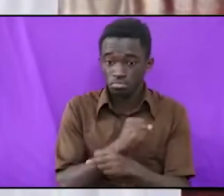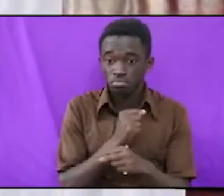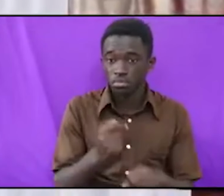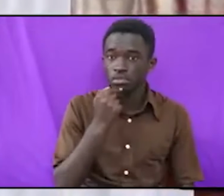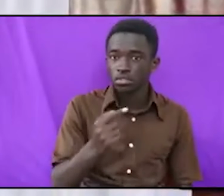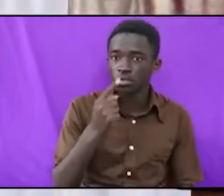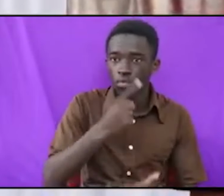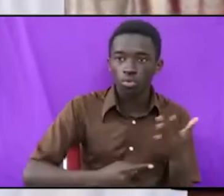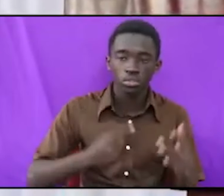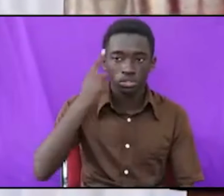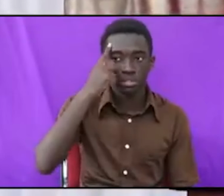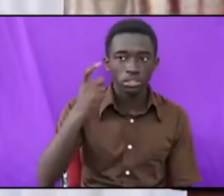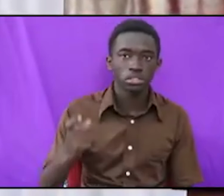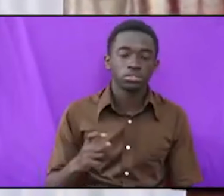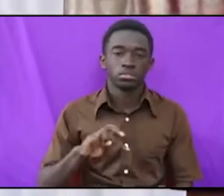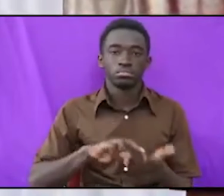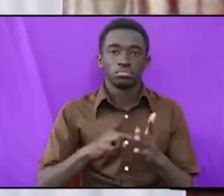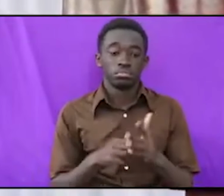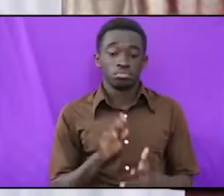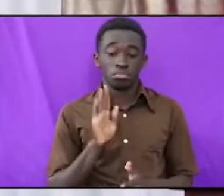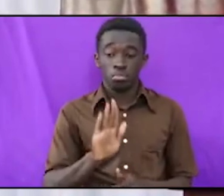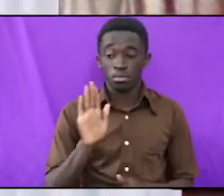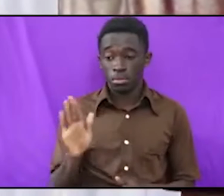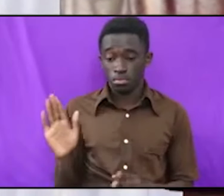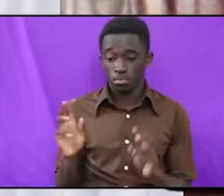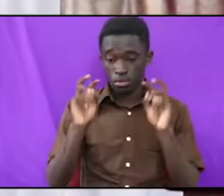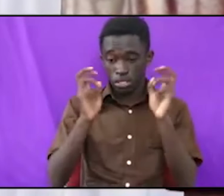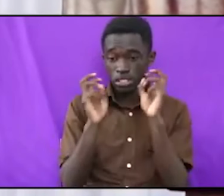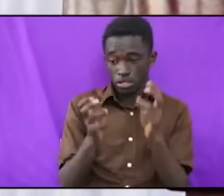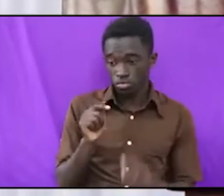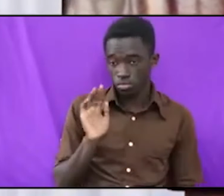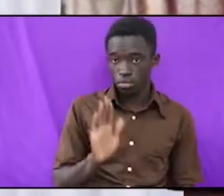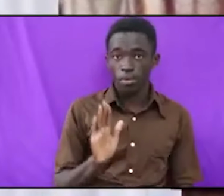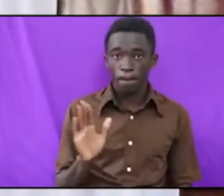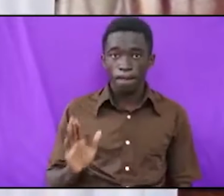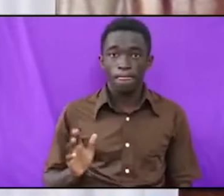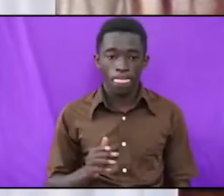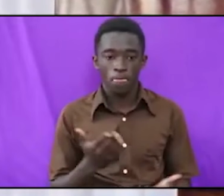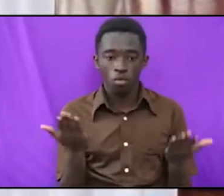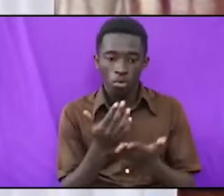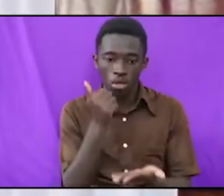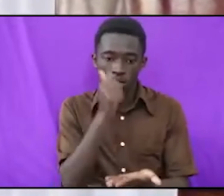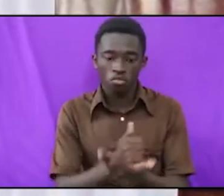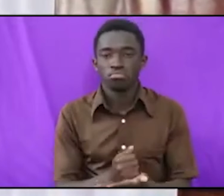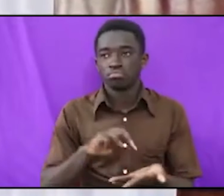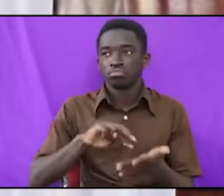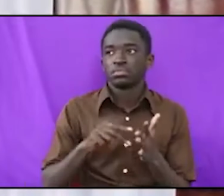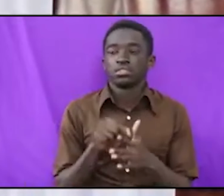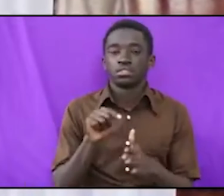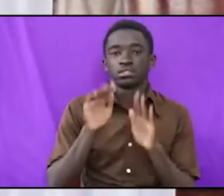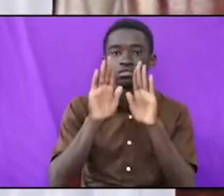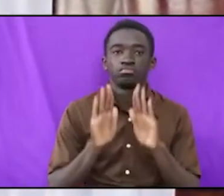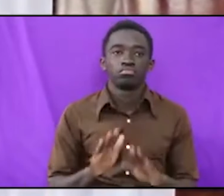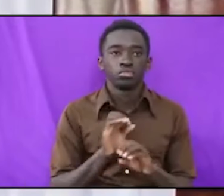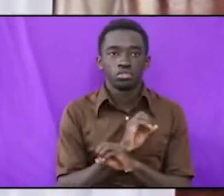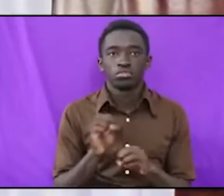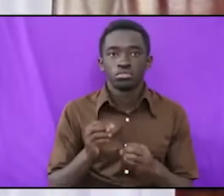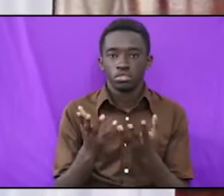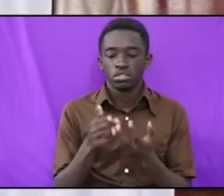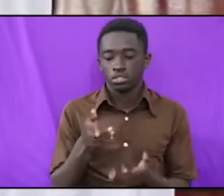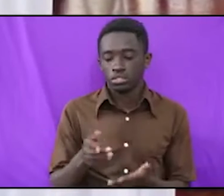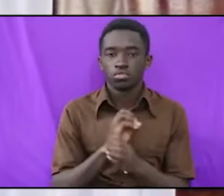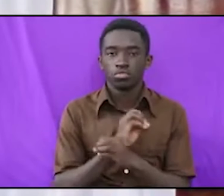dream is, then the titles they have in my administration is useless. They don't need to be here.